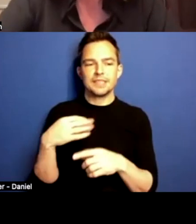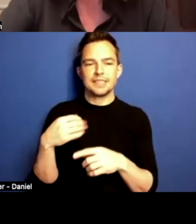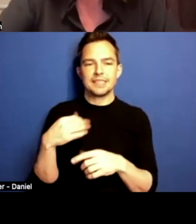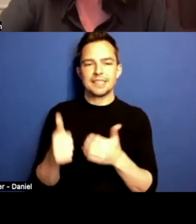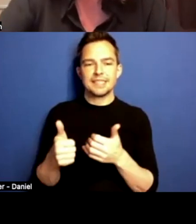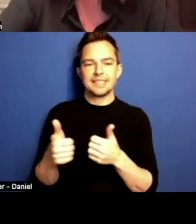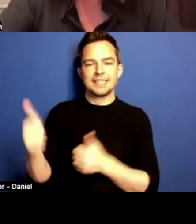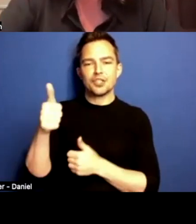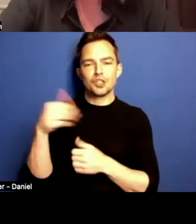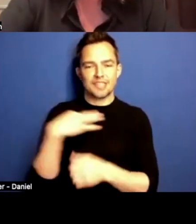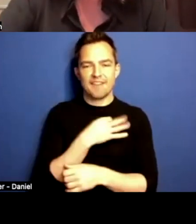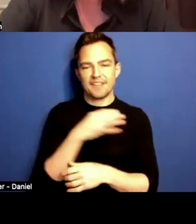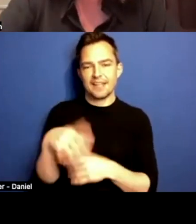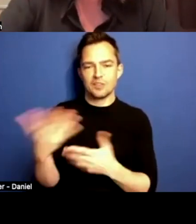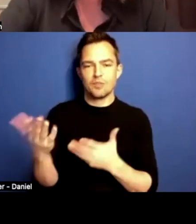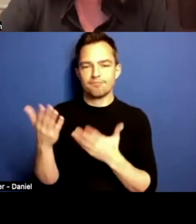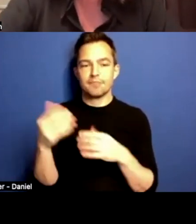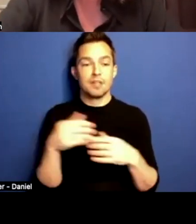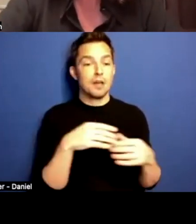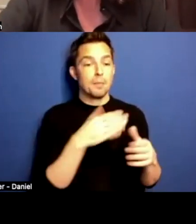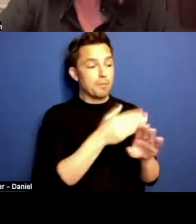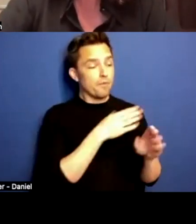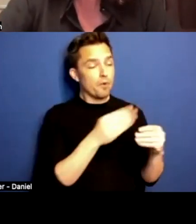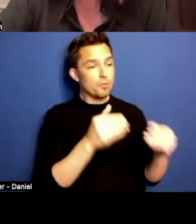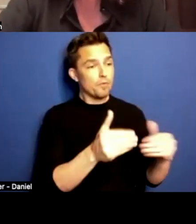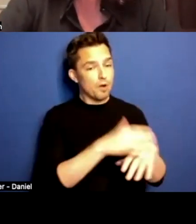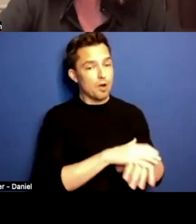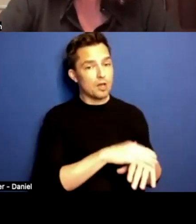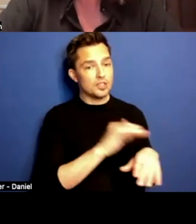we go on, it's just something that just occurred to me. I realized that we addressed